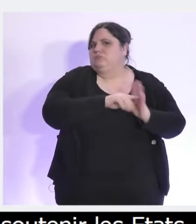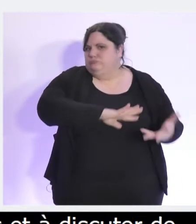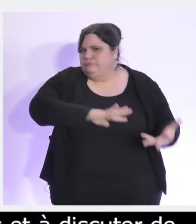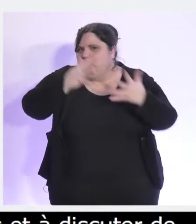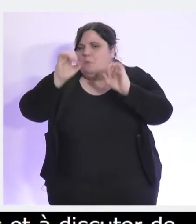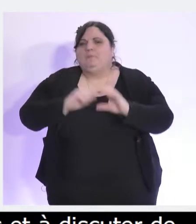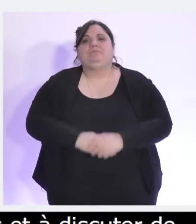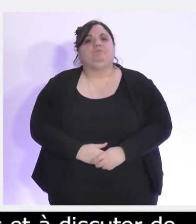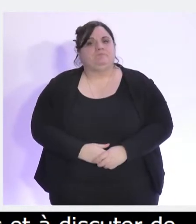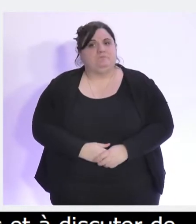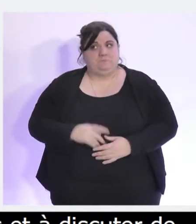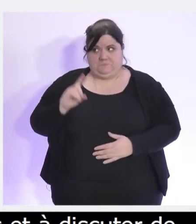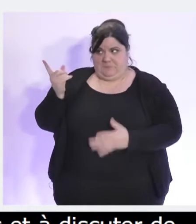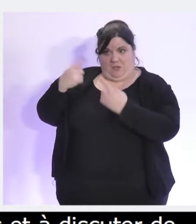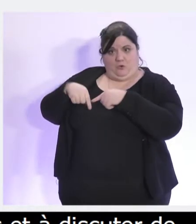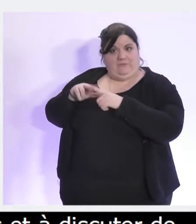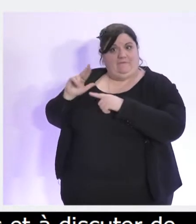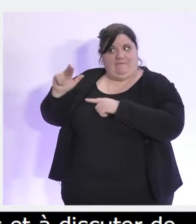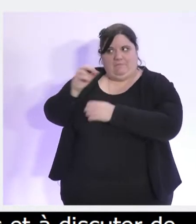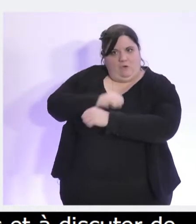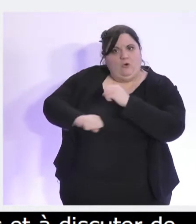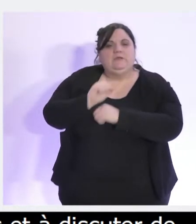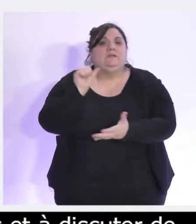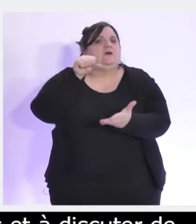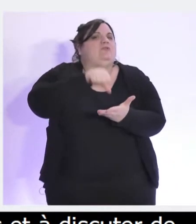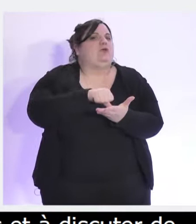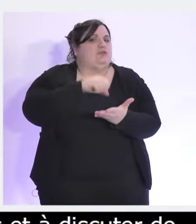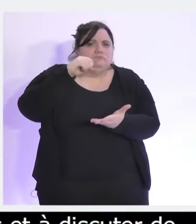in accessibility policies and facilitate